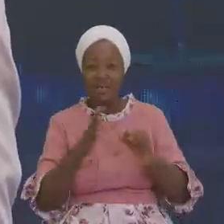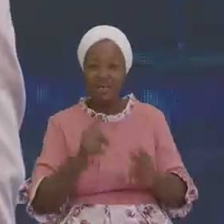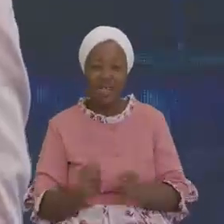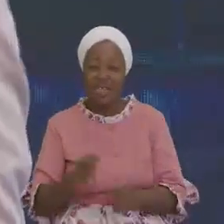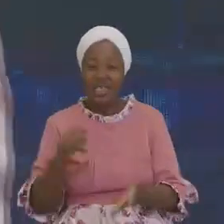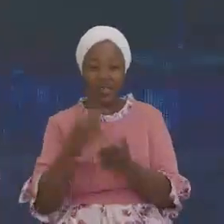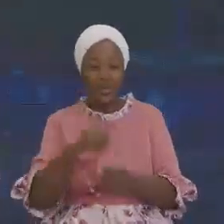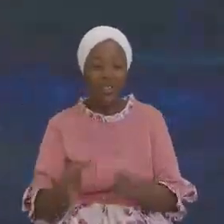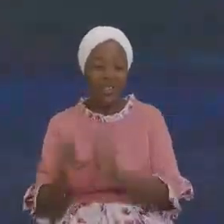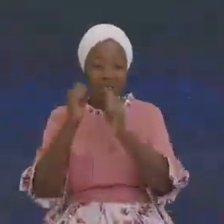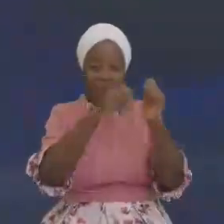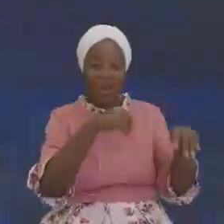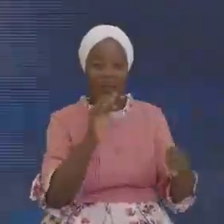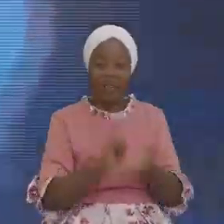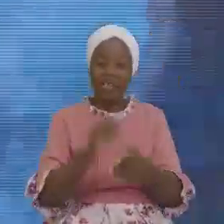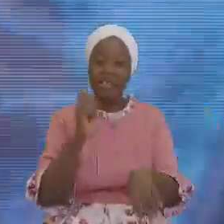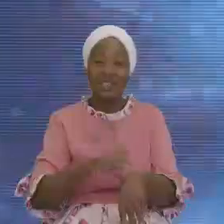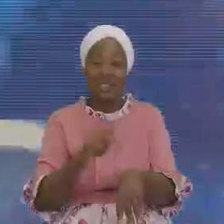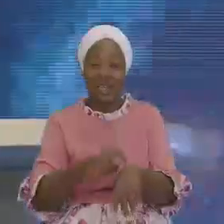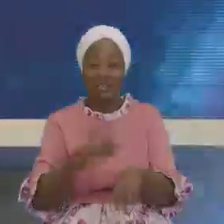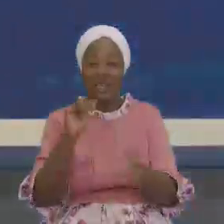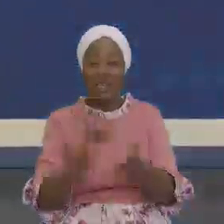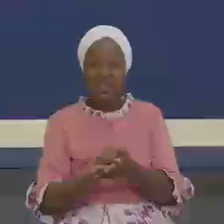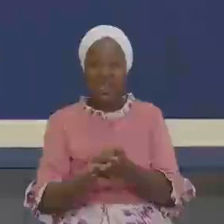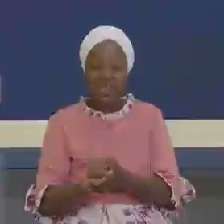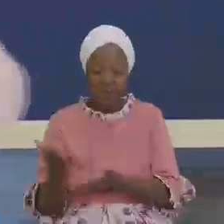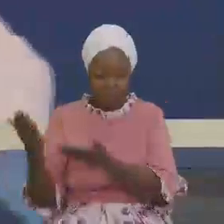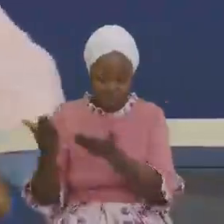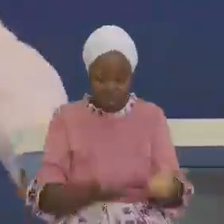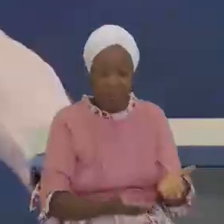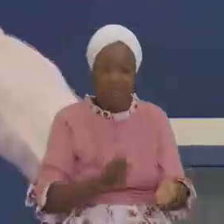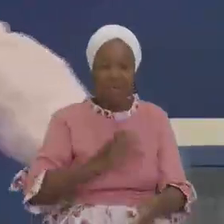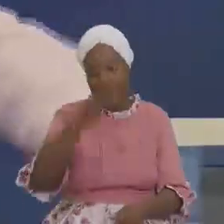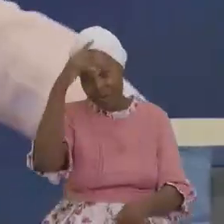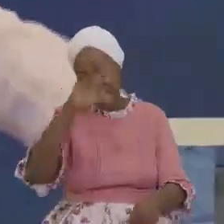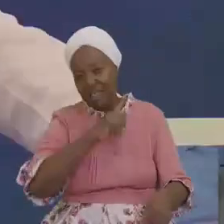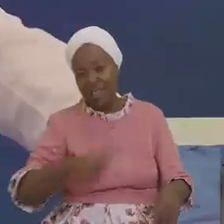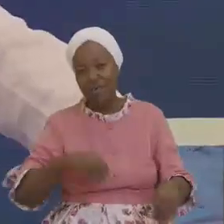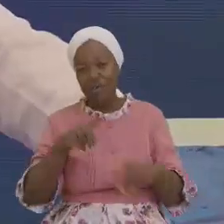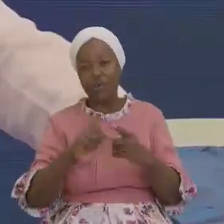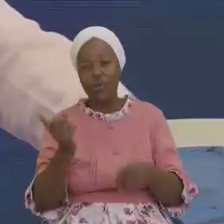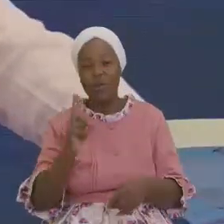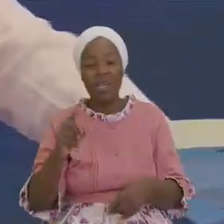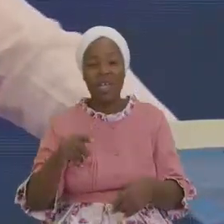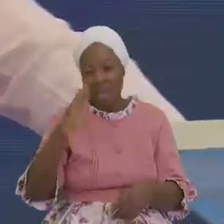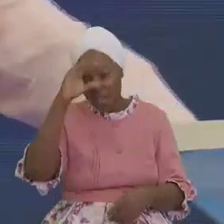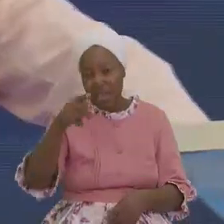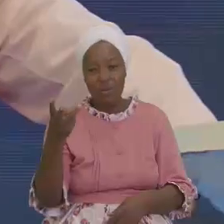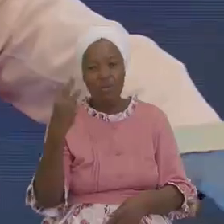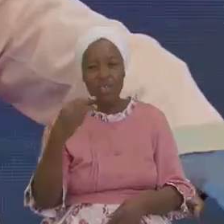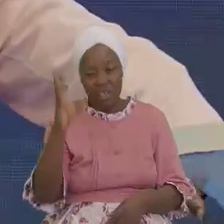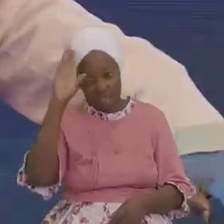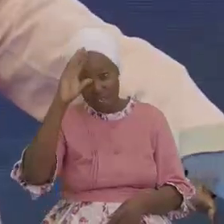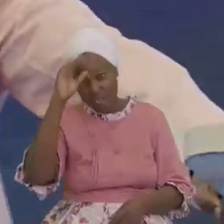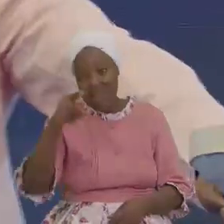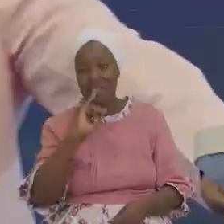time that got me to where I am now. If you are not transferred out